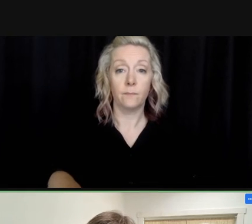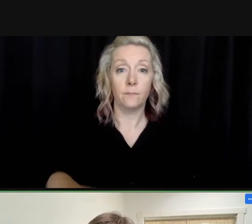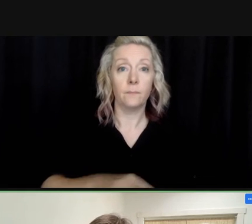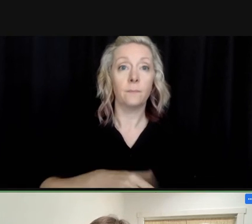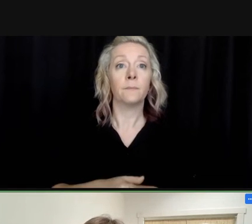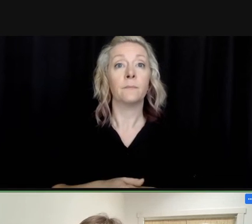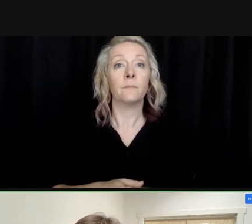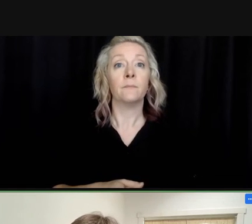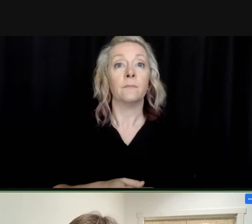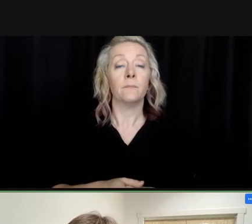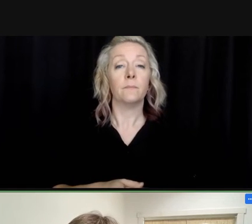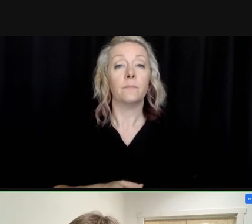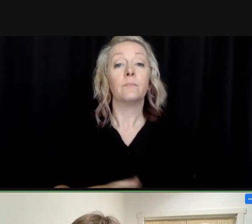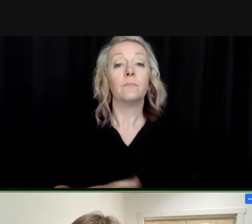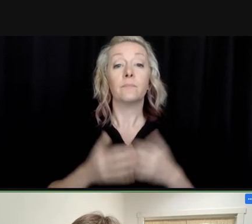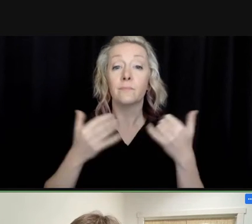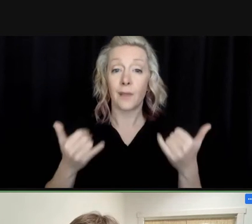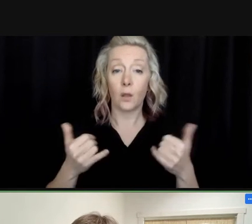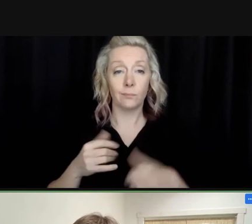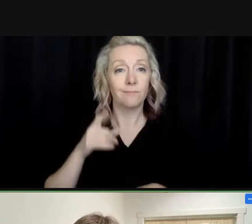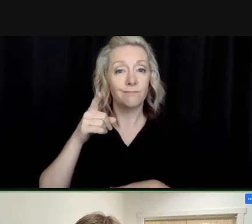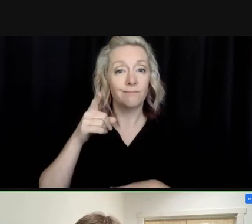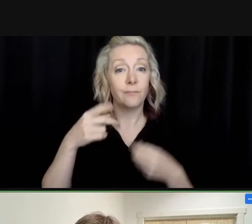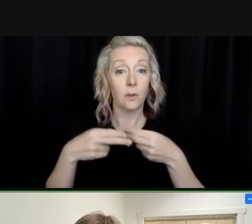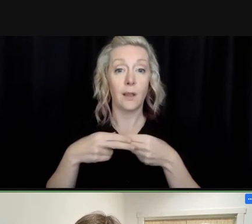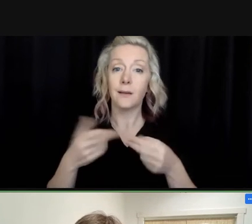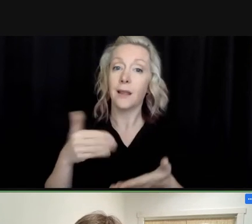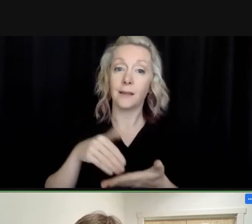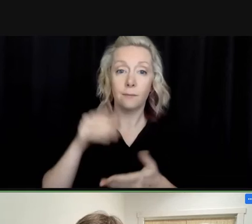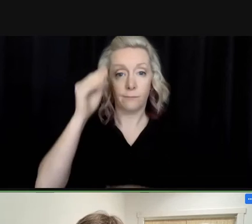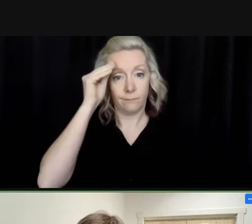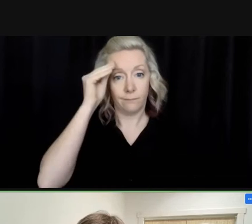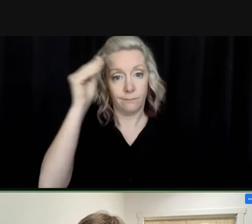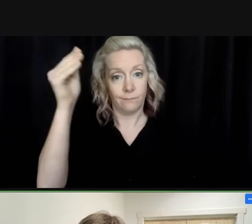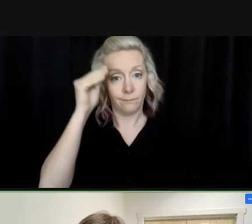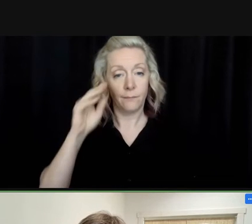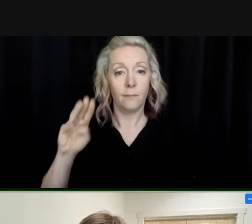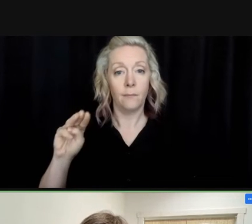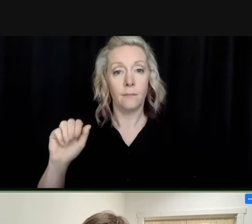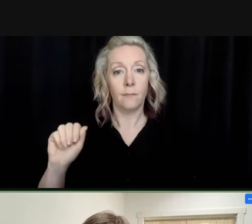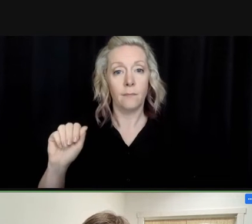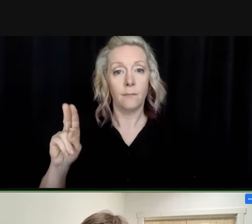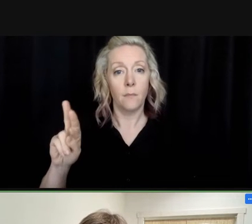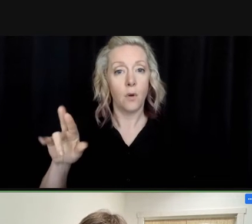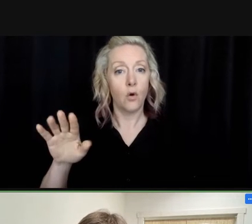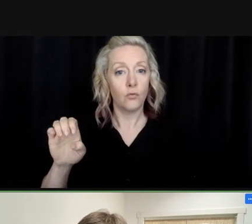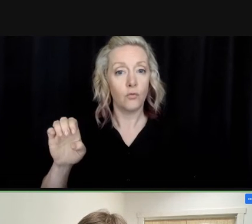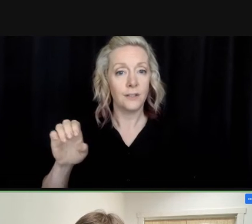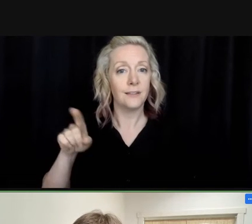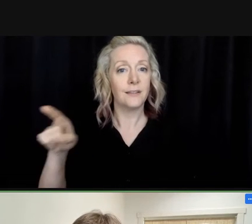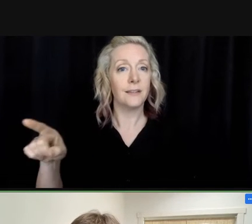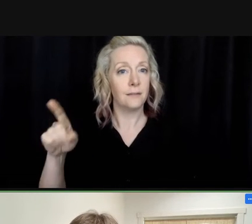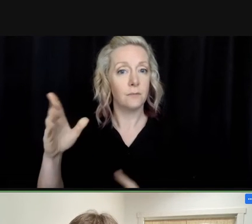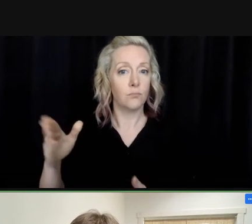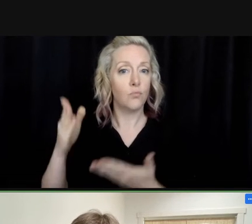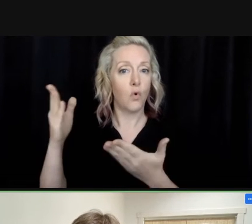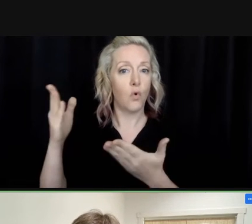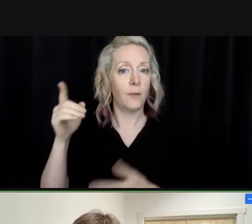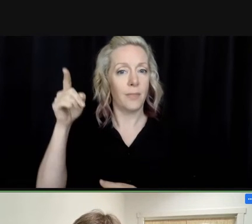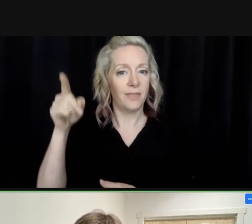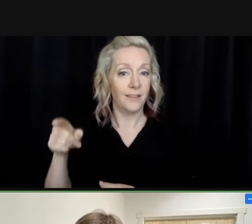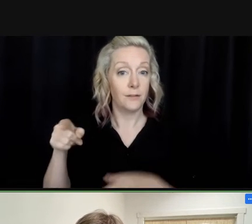um, I want to start off with this, and I got to give credit once again to my colleague Maurice, because he's the one that kind of brought this up brilliantly, I